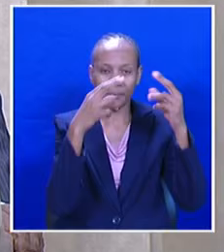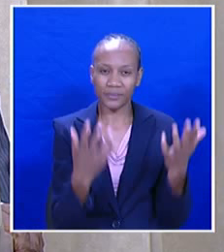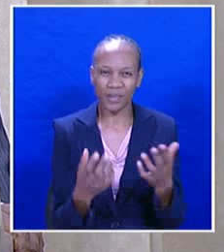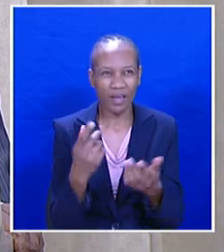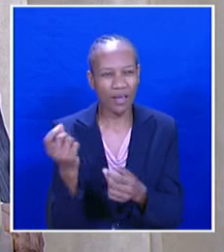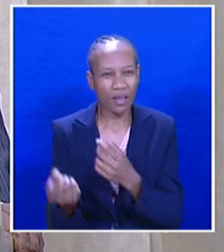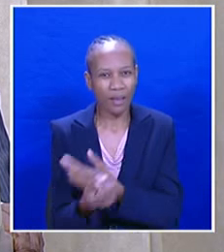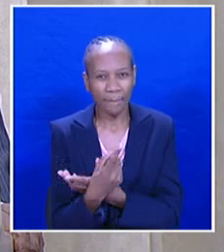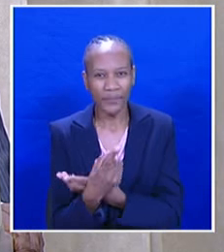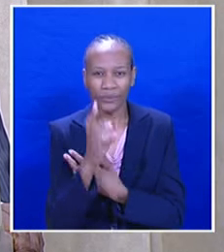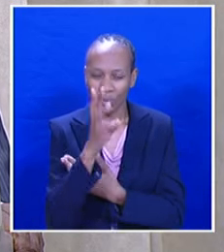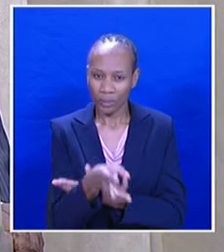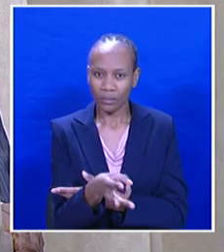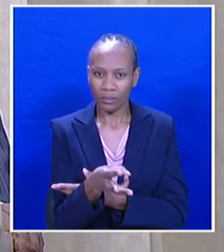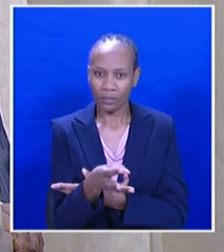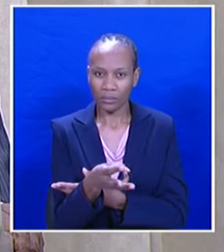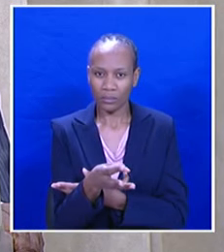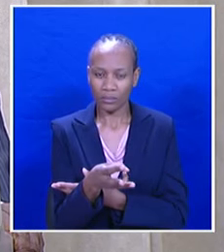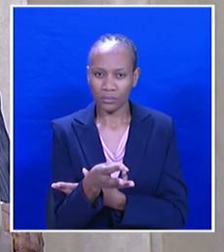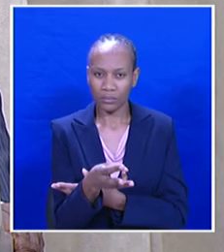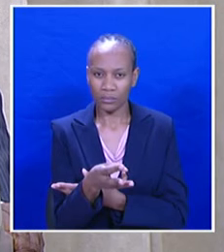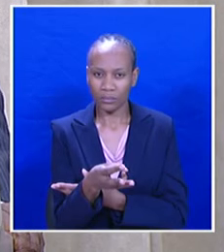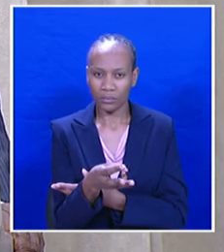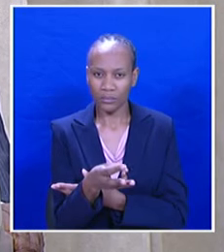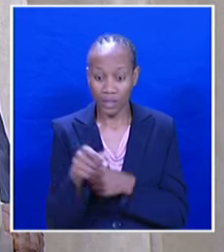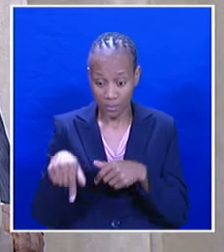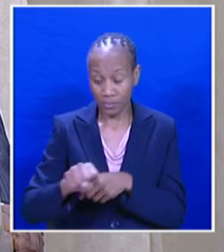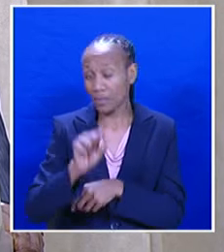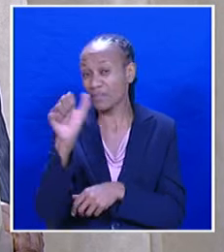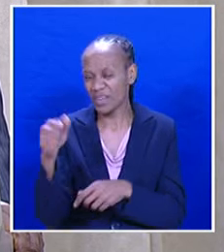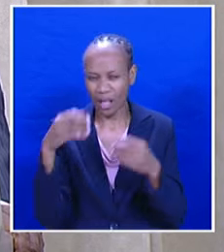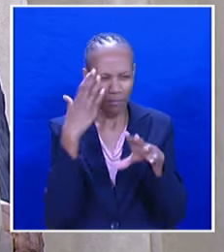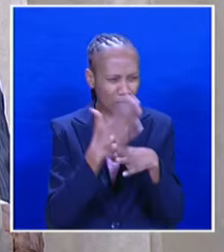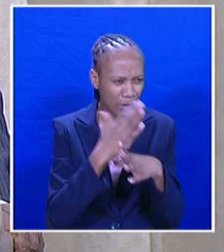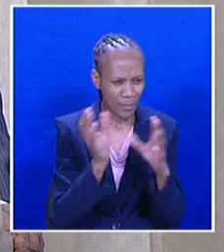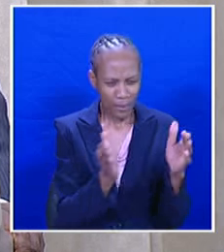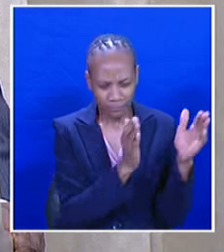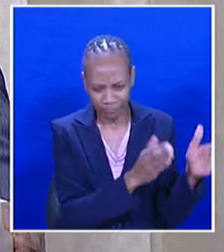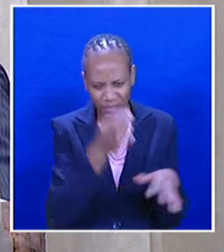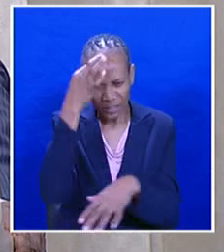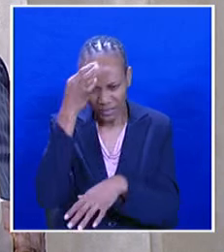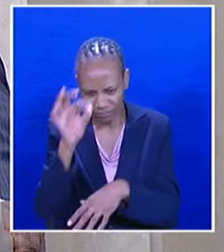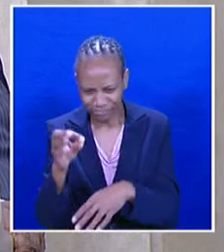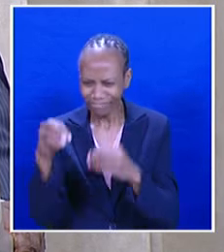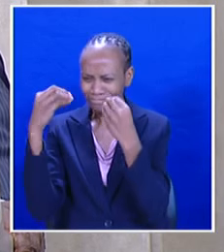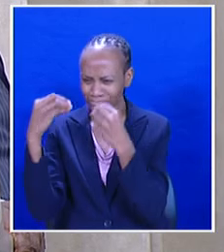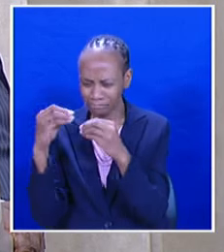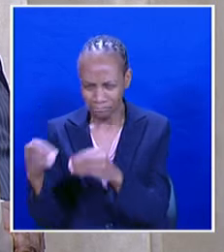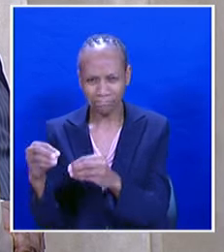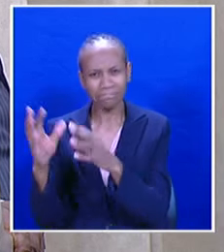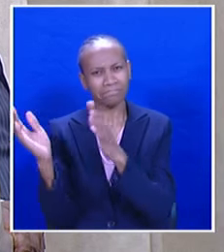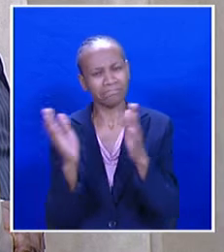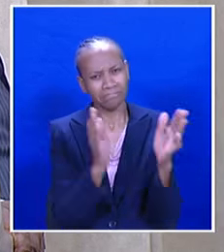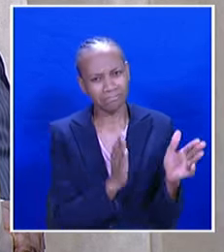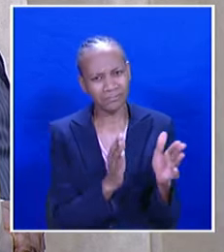amongst all stakeholders in our country, labor, business, and government, and ESCOM, and all the key